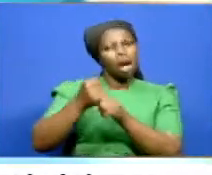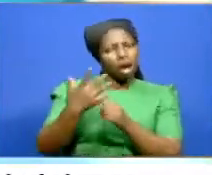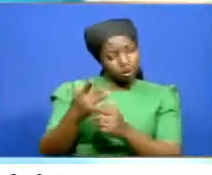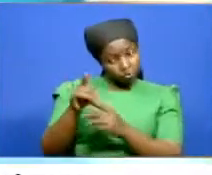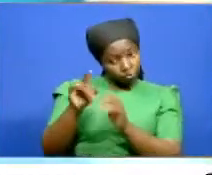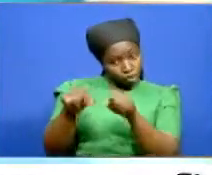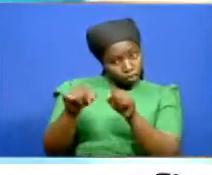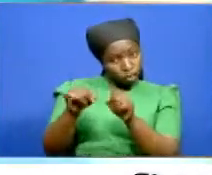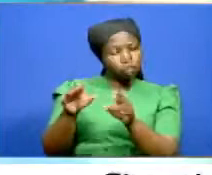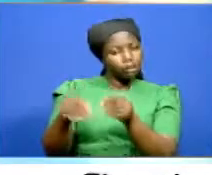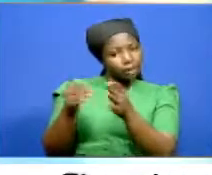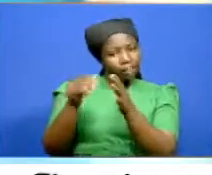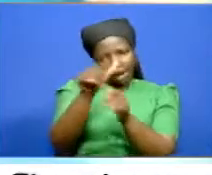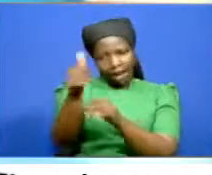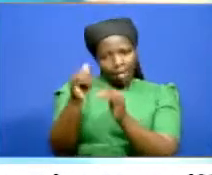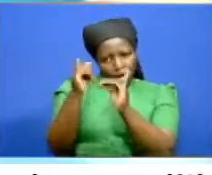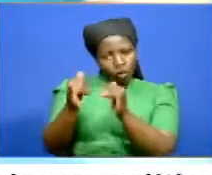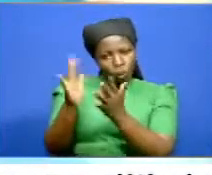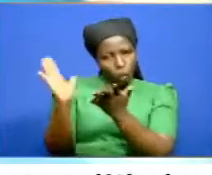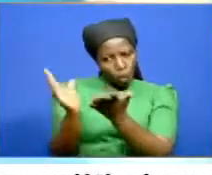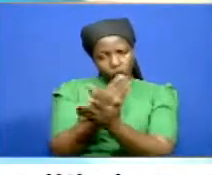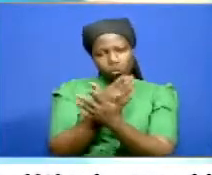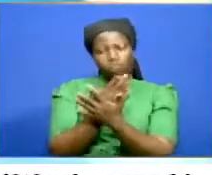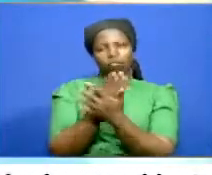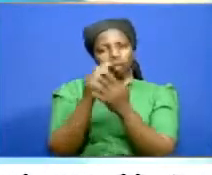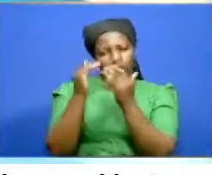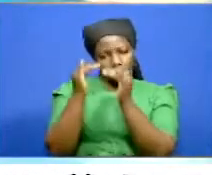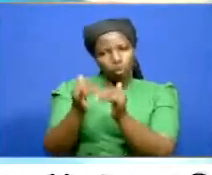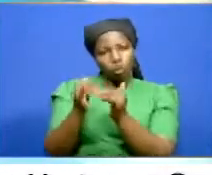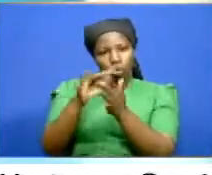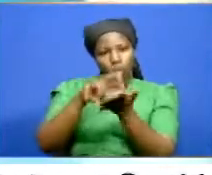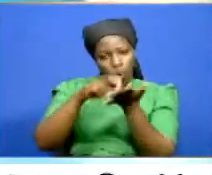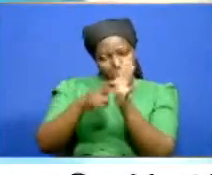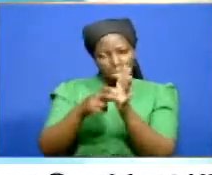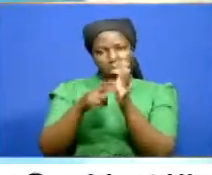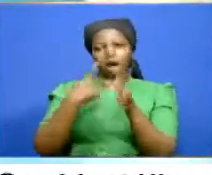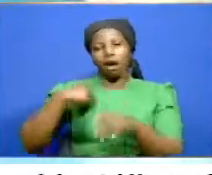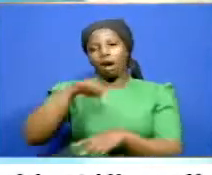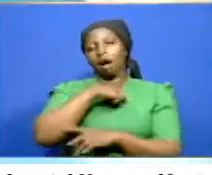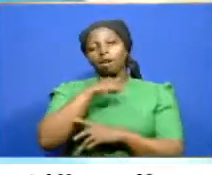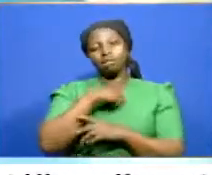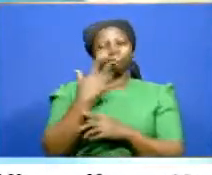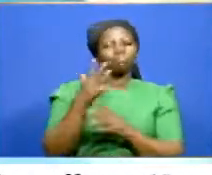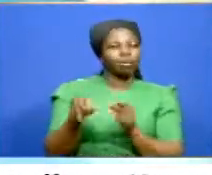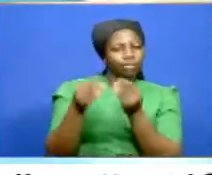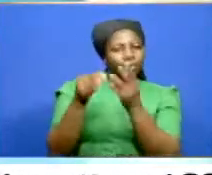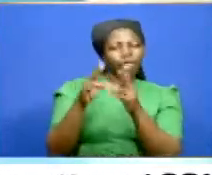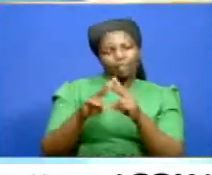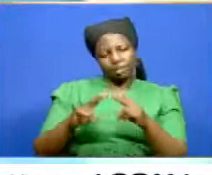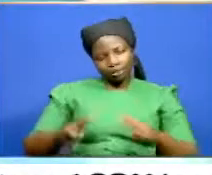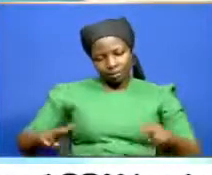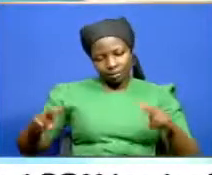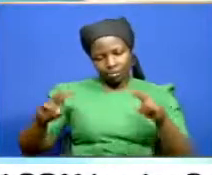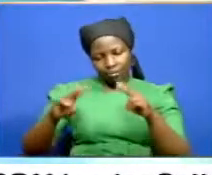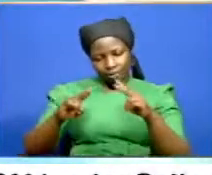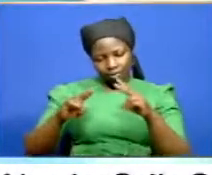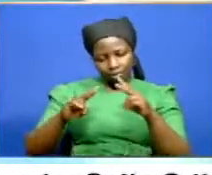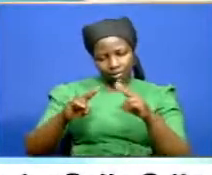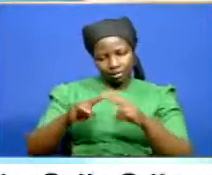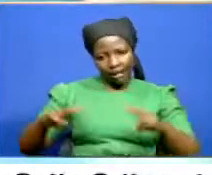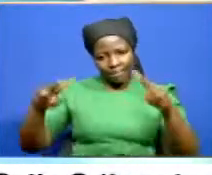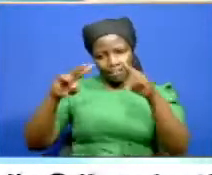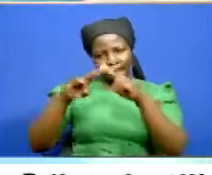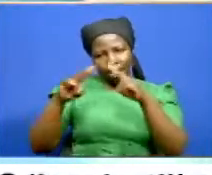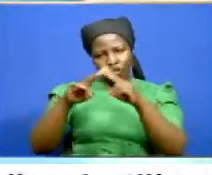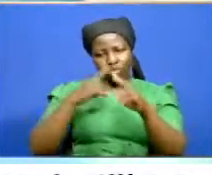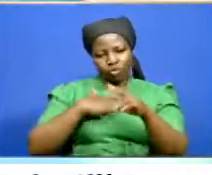looking forward to enjoying our partnership, and also, you know, just giving our sponsors the value that probably they'd want from us, and also us just trying